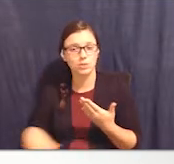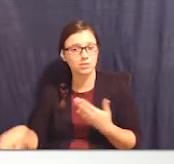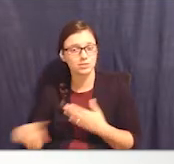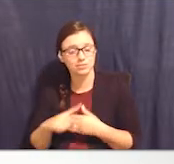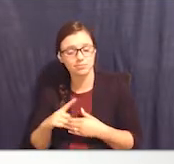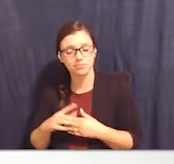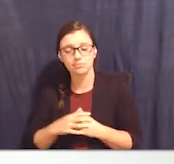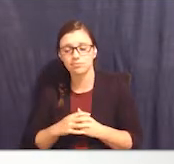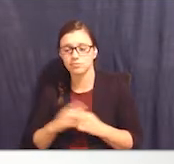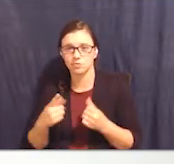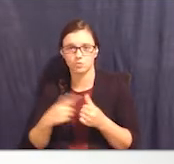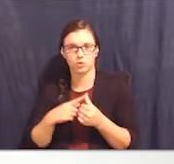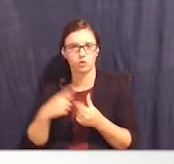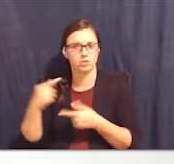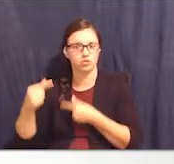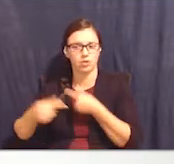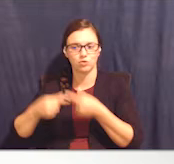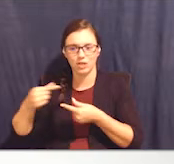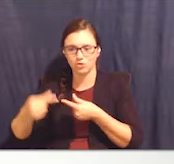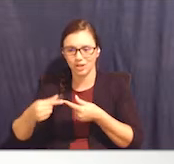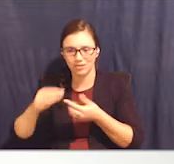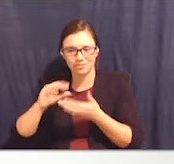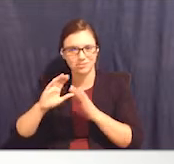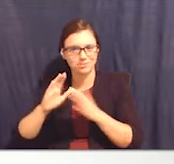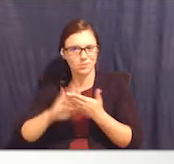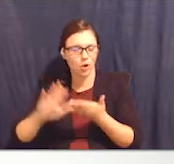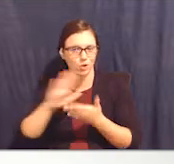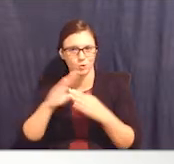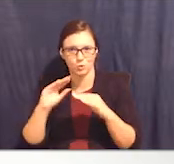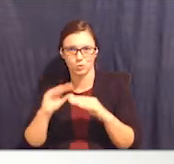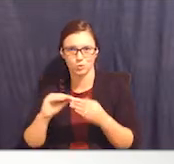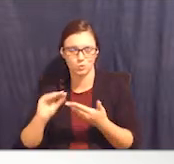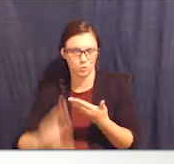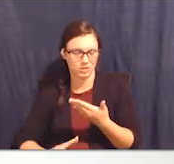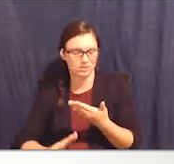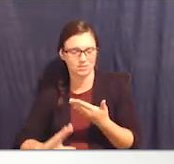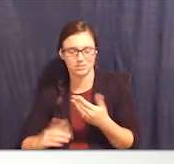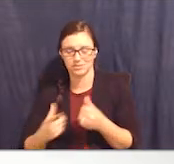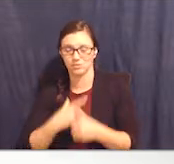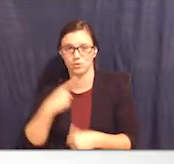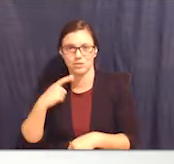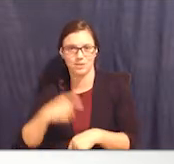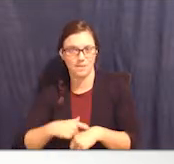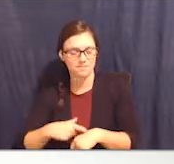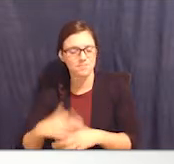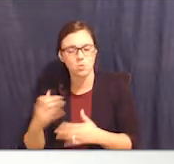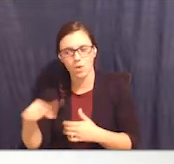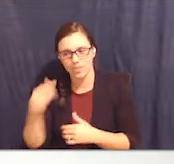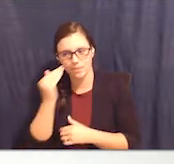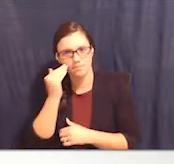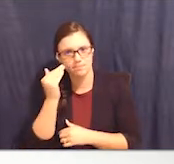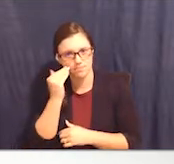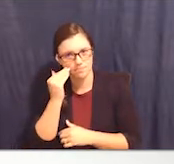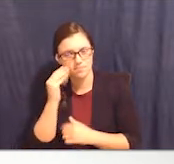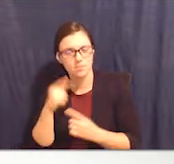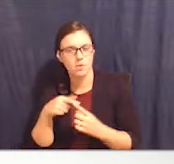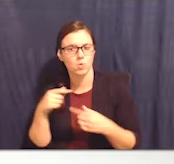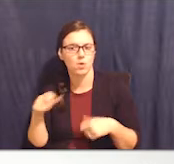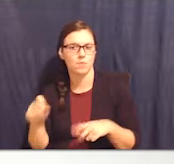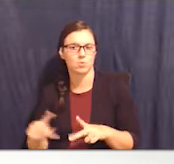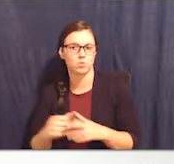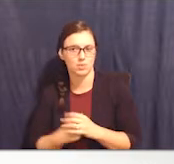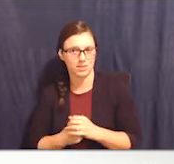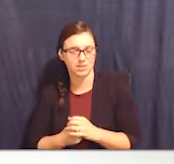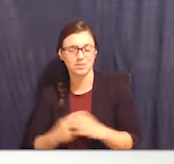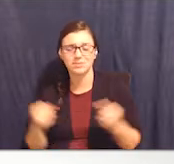not have known disabilities, we're building an inclusive community. We're building that equity that we are so desperate